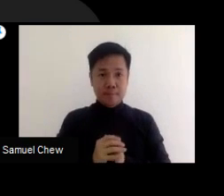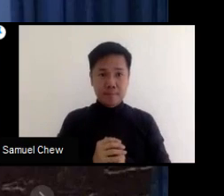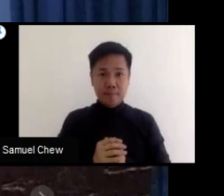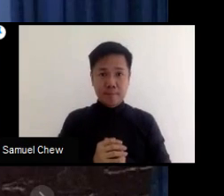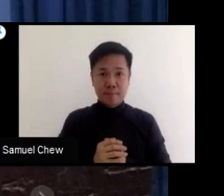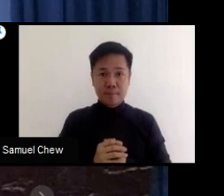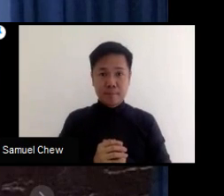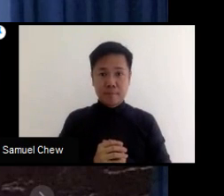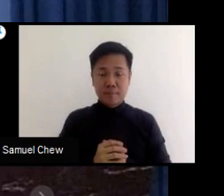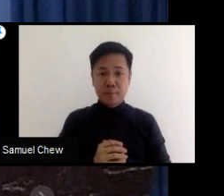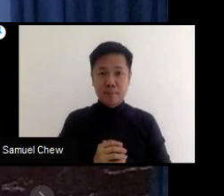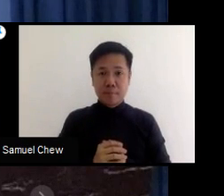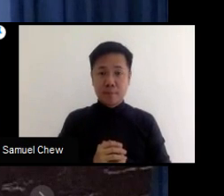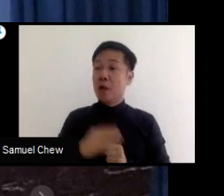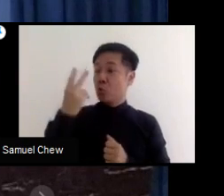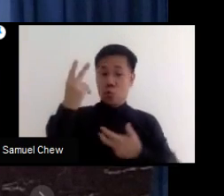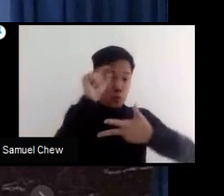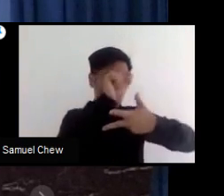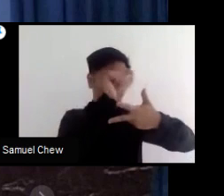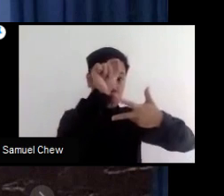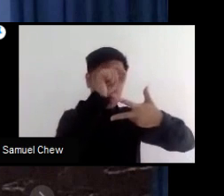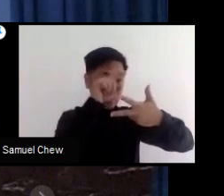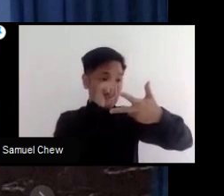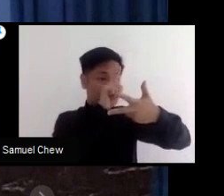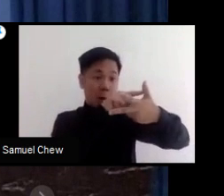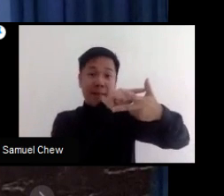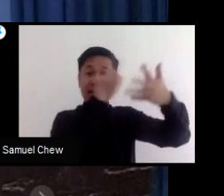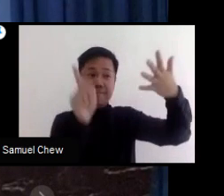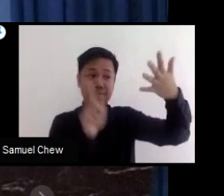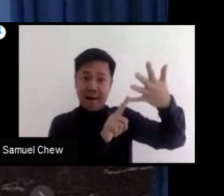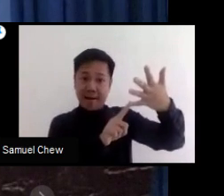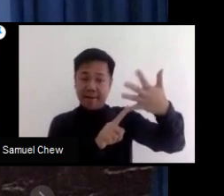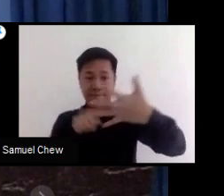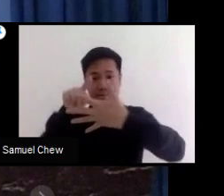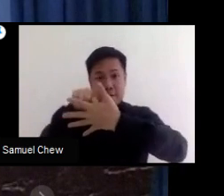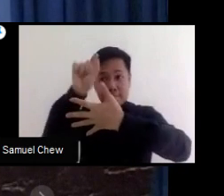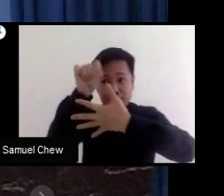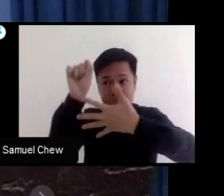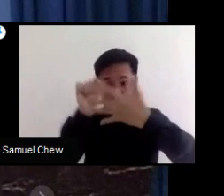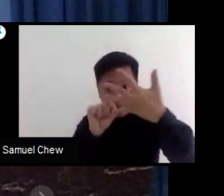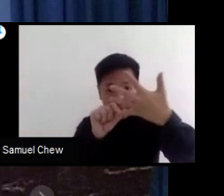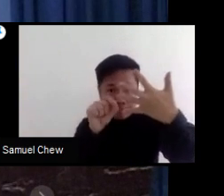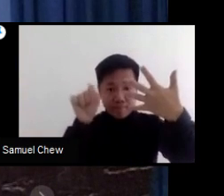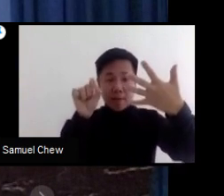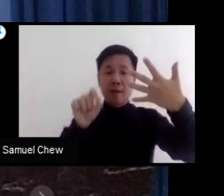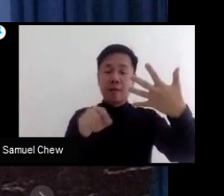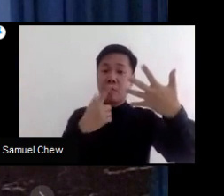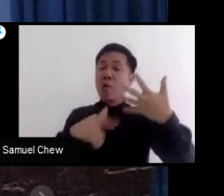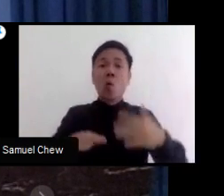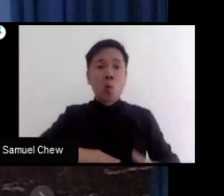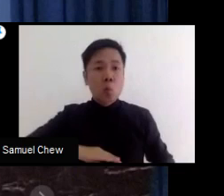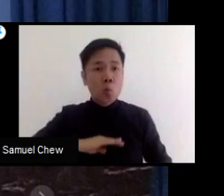adding two indicators 341 and 541 to the section aging will not